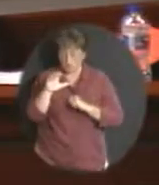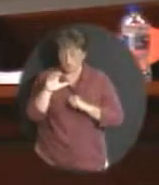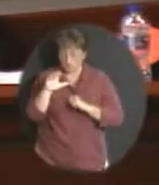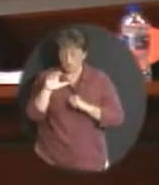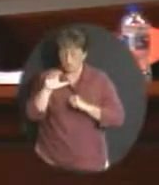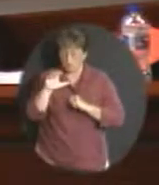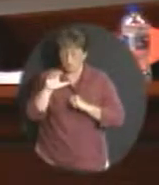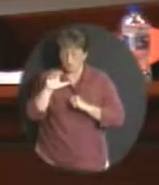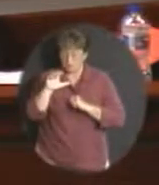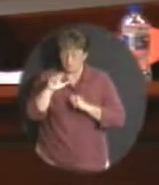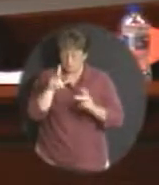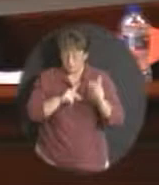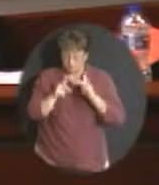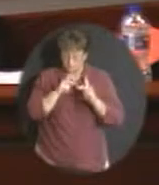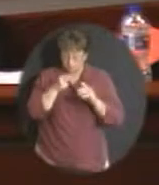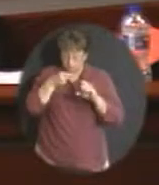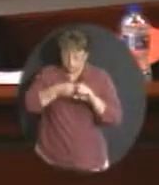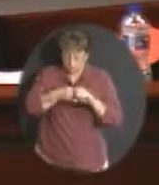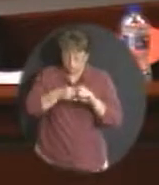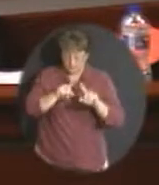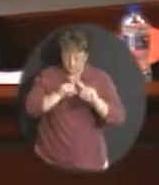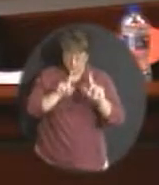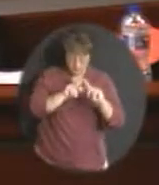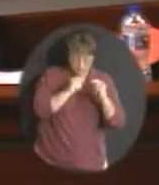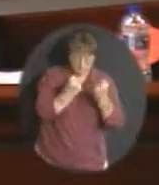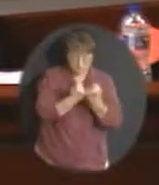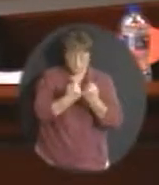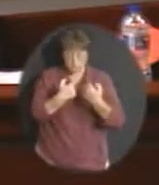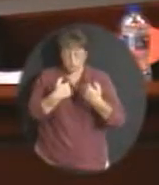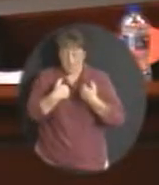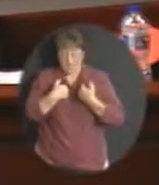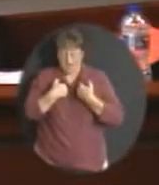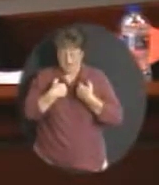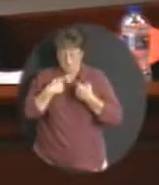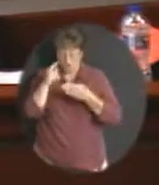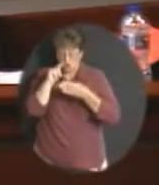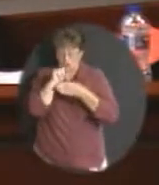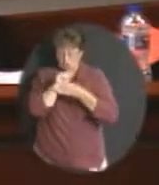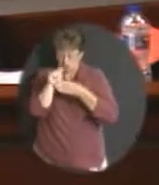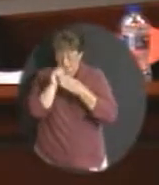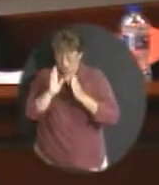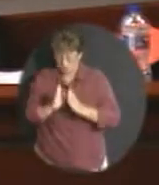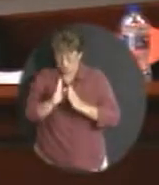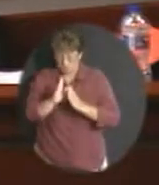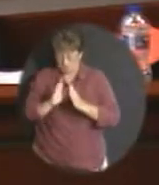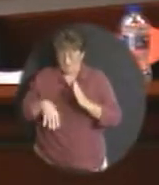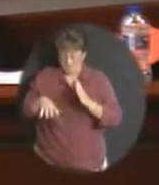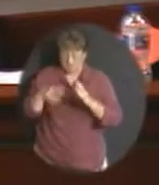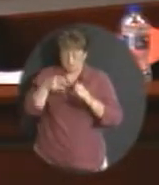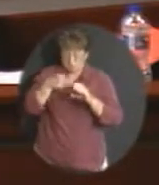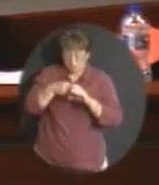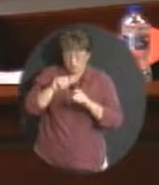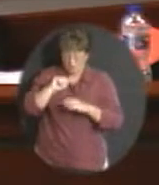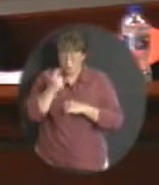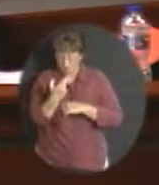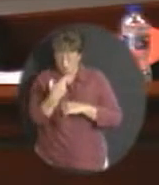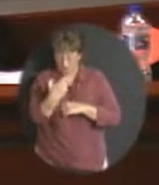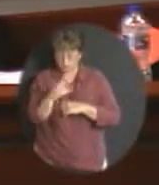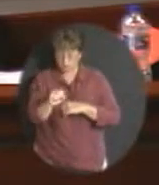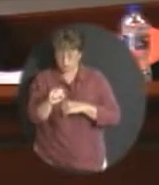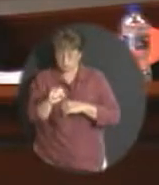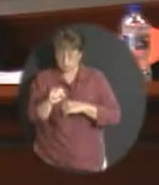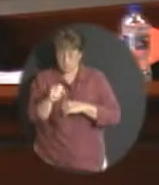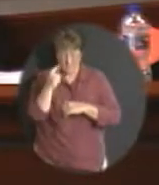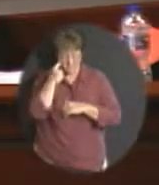we have athletic trainers at each of our high schools. I think the FTE is 3.5, but they